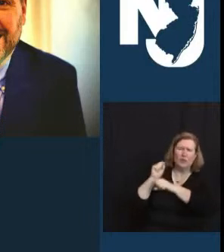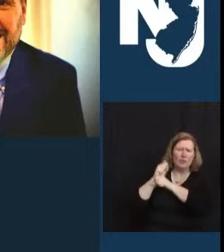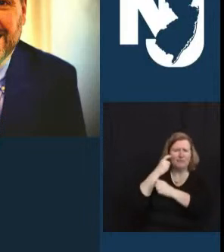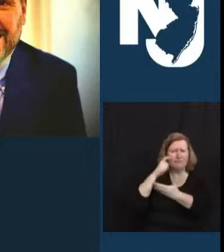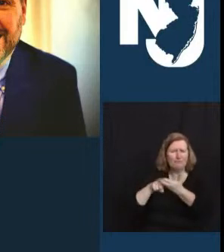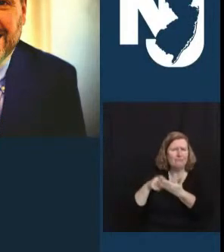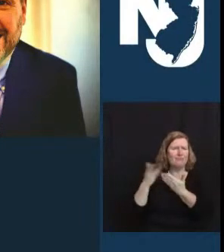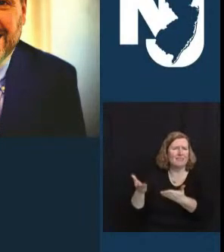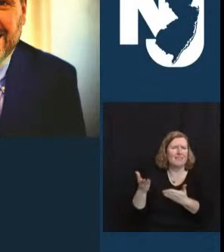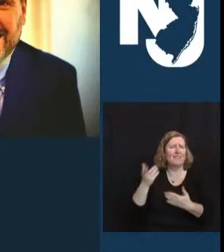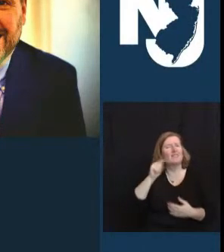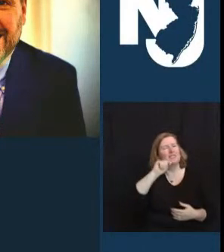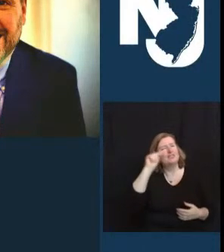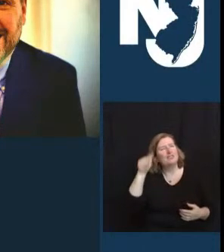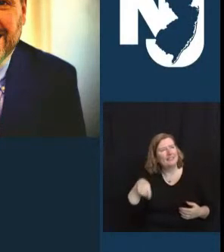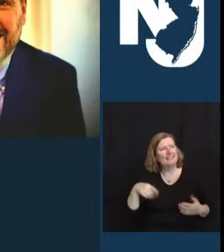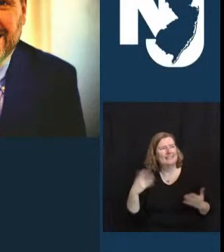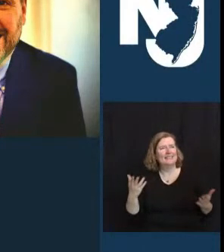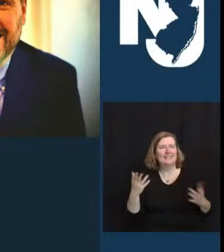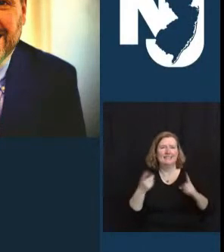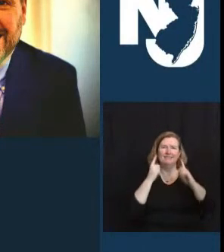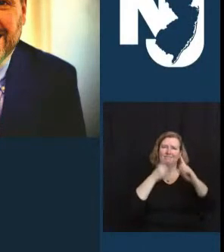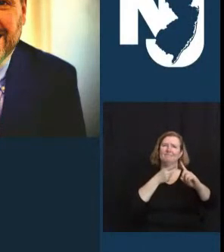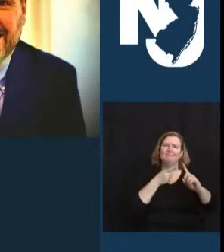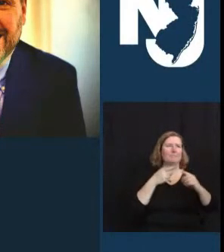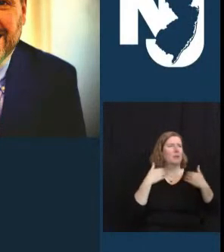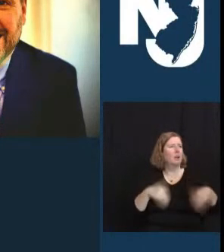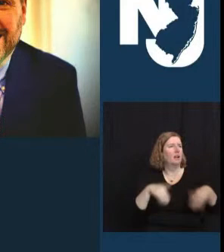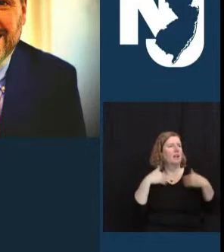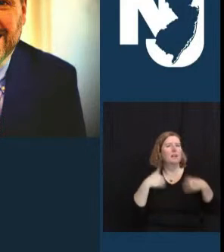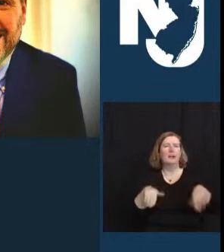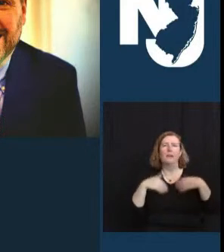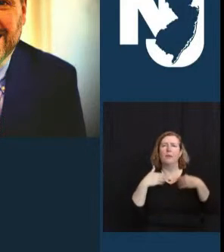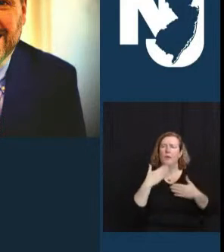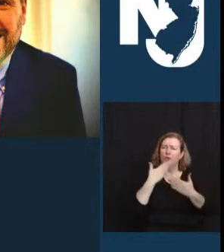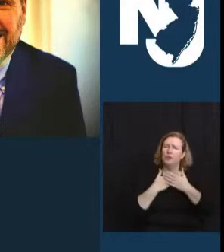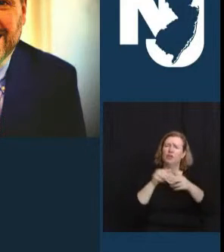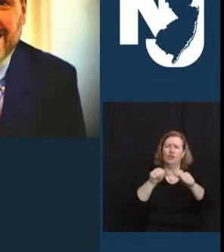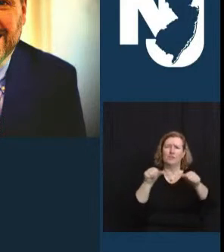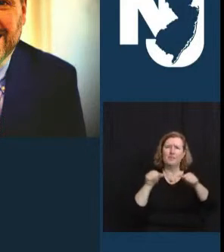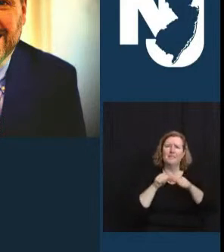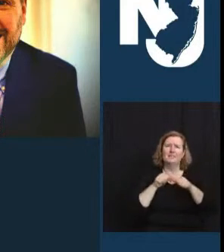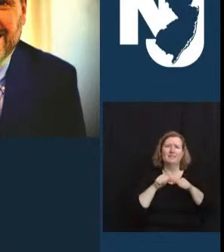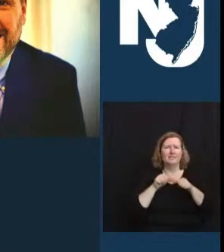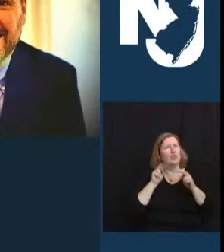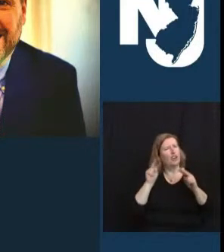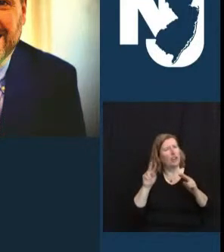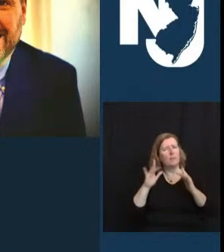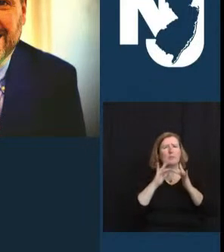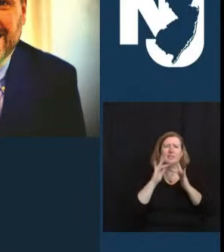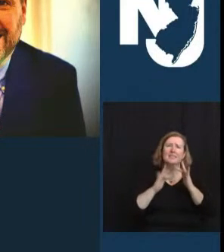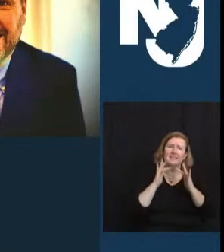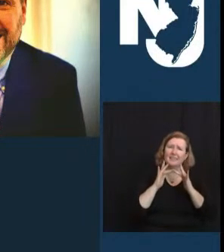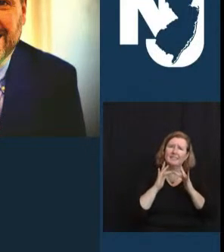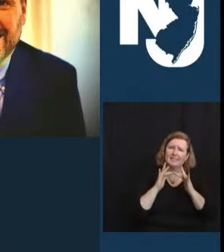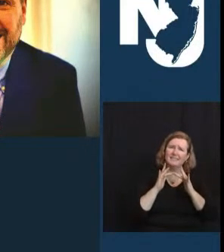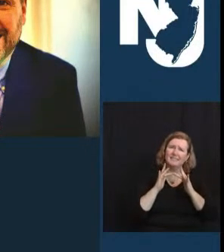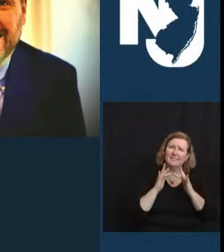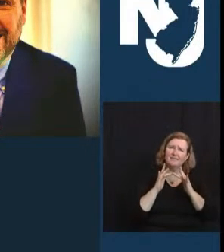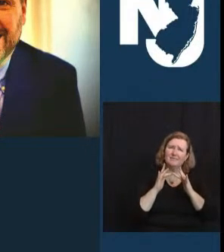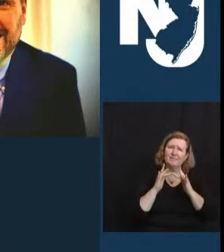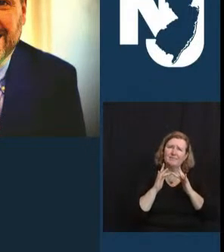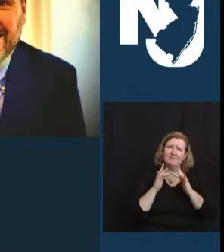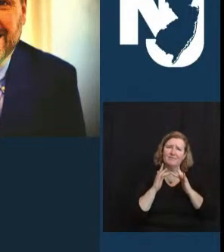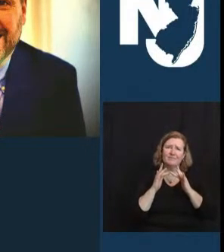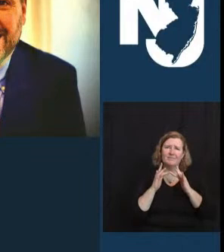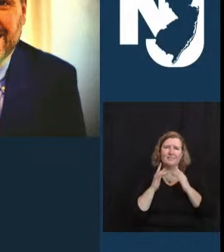an invaluable community resource. Check them out, as he and I discussed. A very straightforward website,